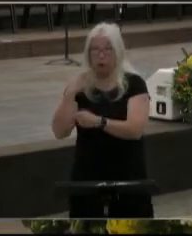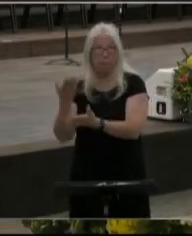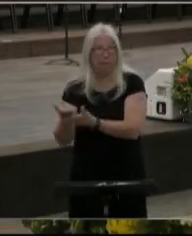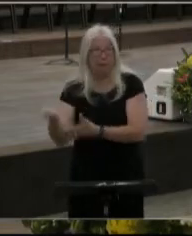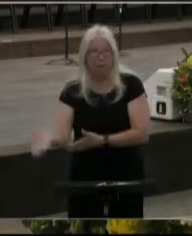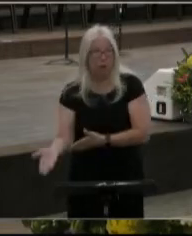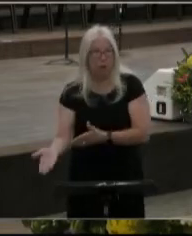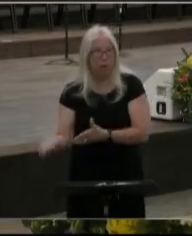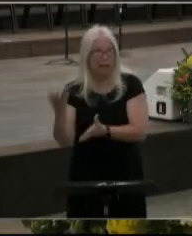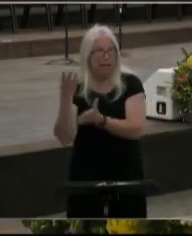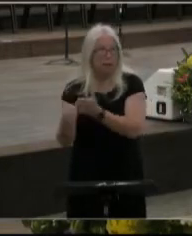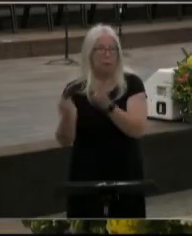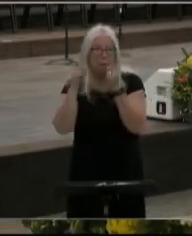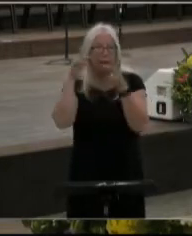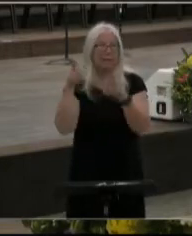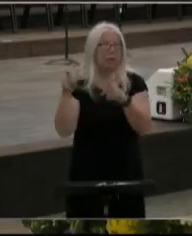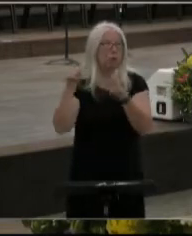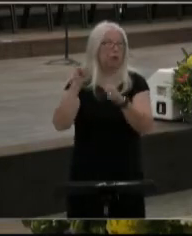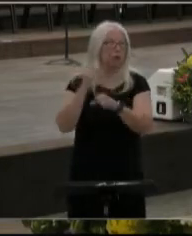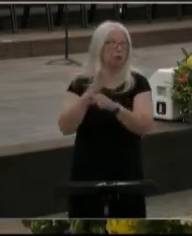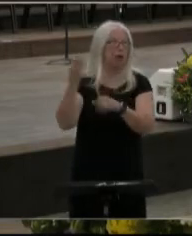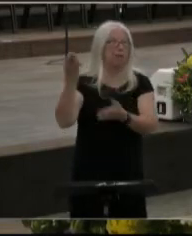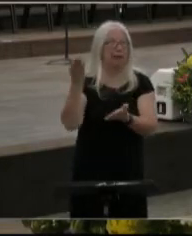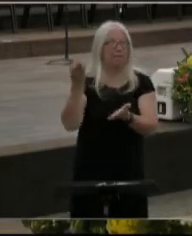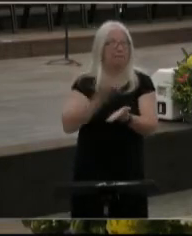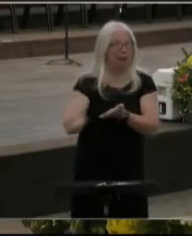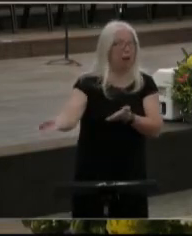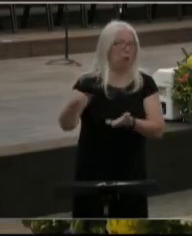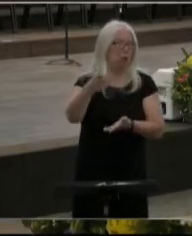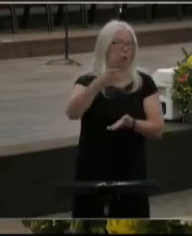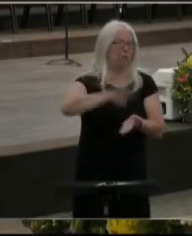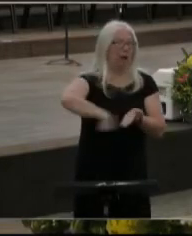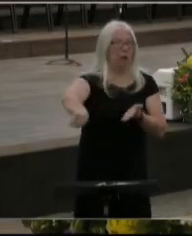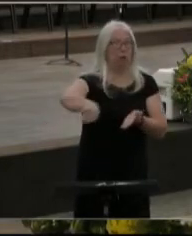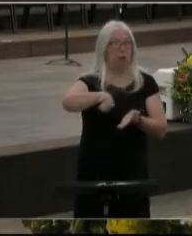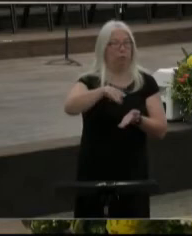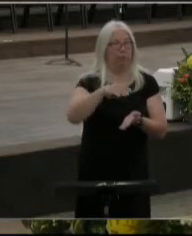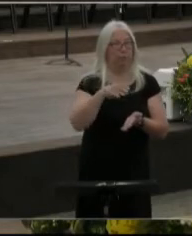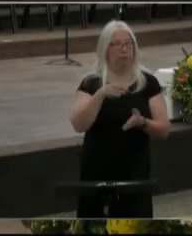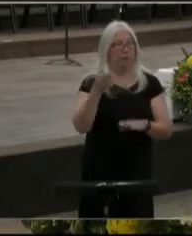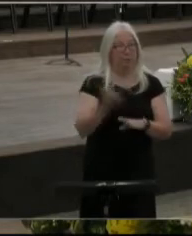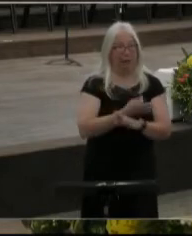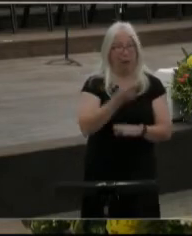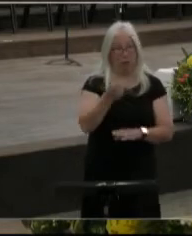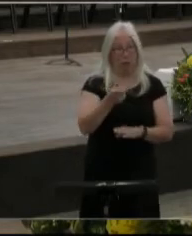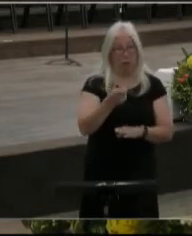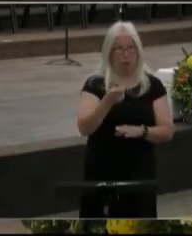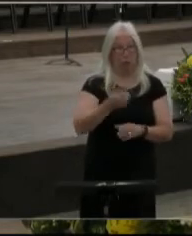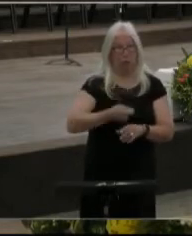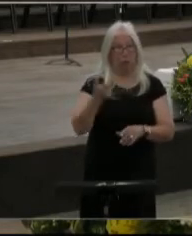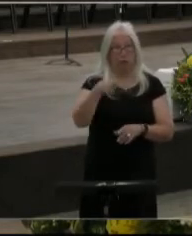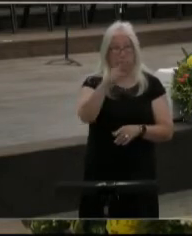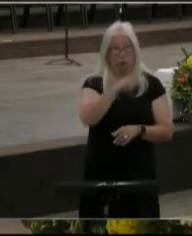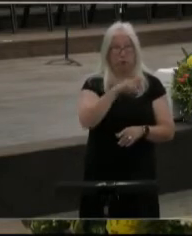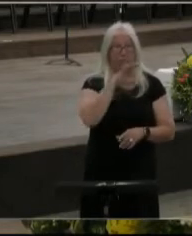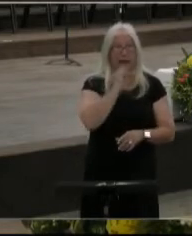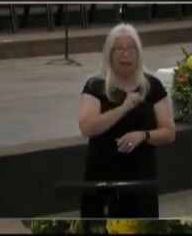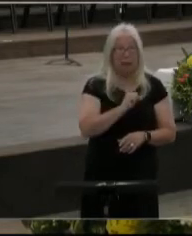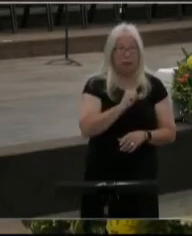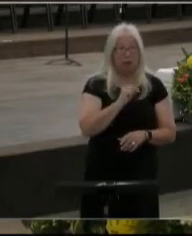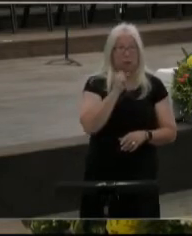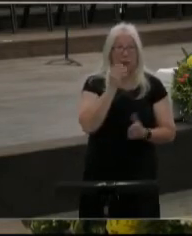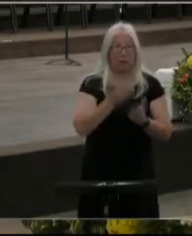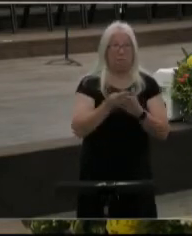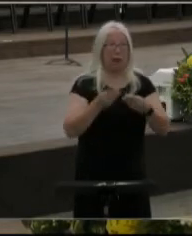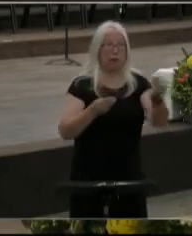there for you, it's going to be amazing how quickly they'll fire you or get rid of you once you reach a point in place of your age where it's better to